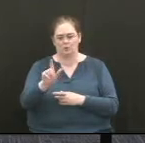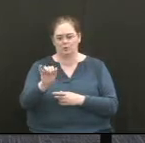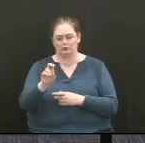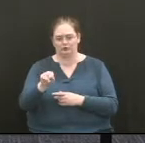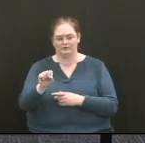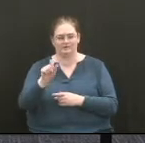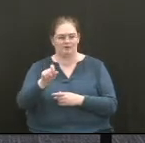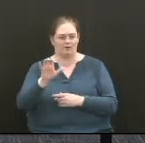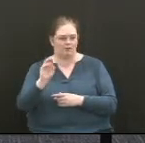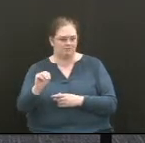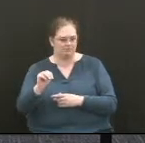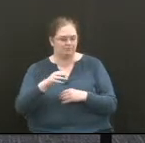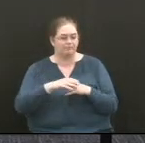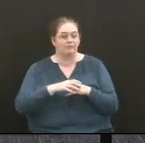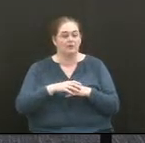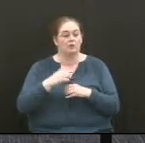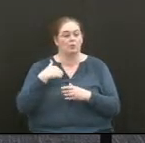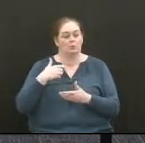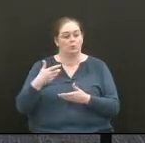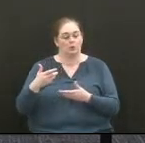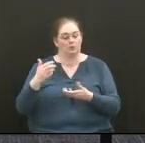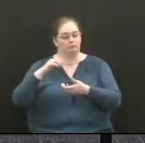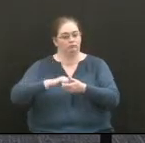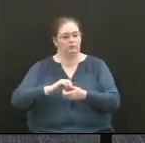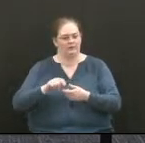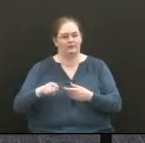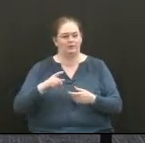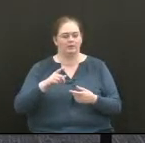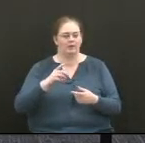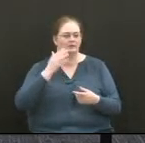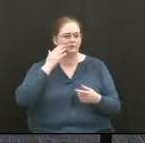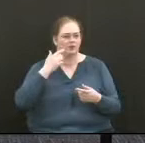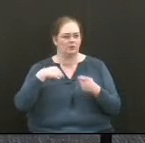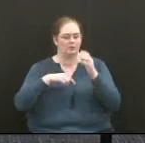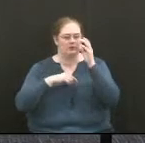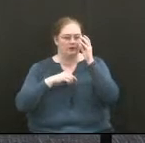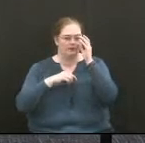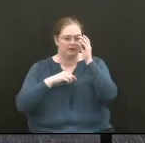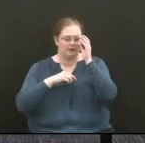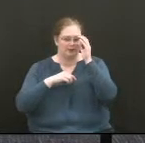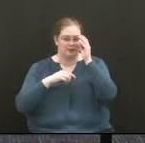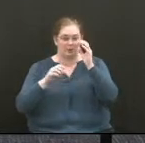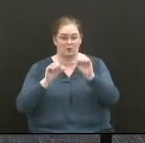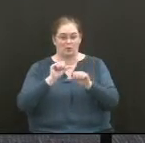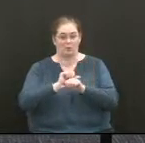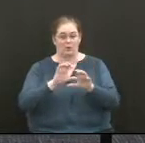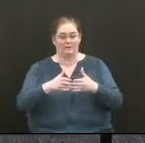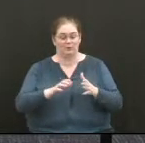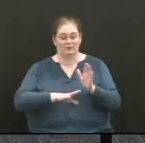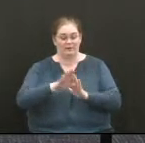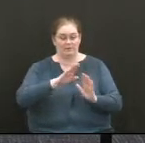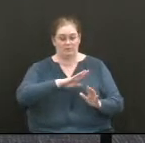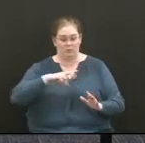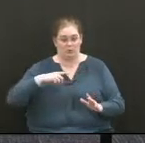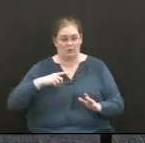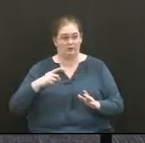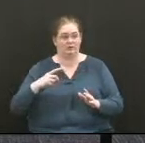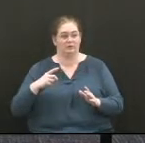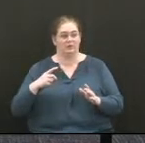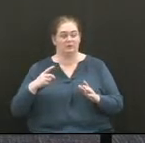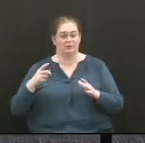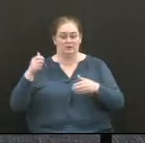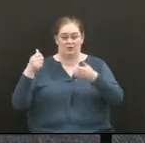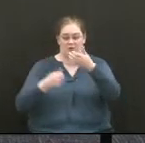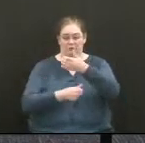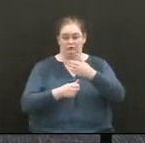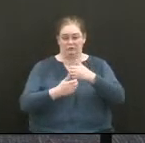buckscountycareersolutions.com. We are working with, as you know, we brought the Workforce Development Board into county government in